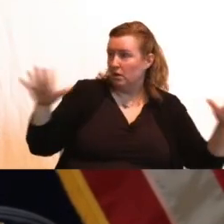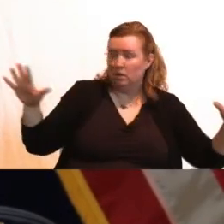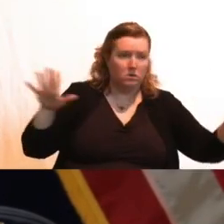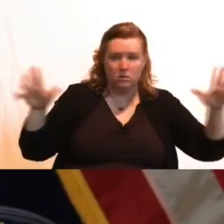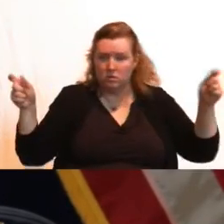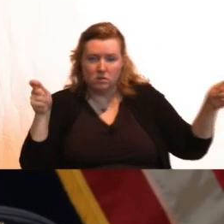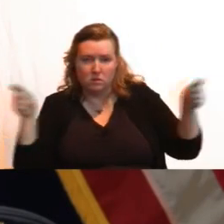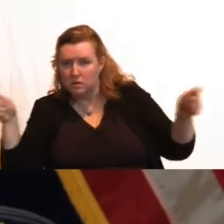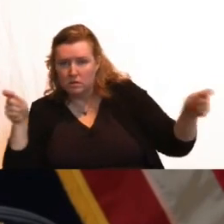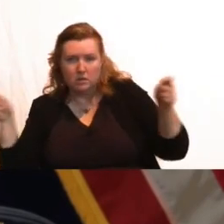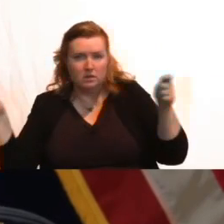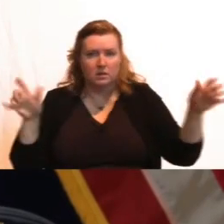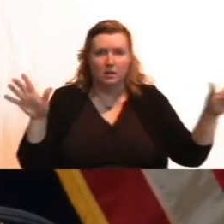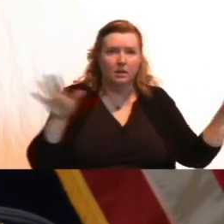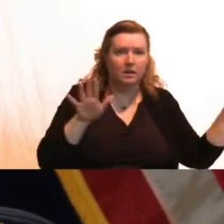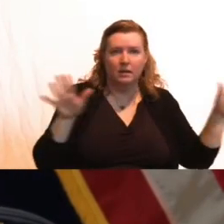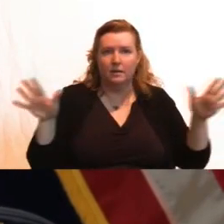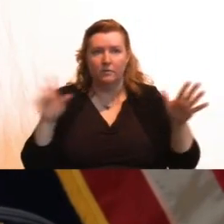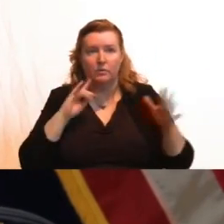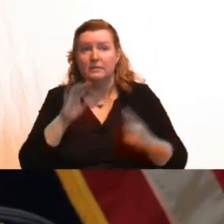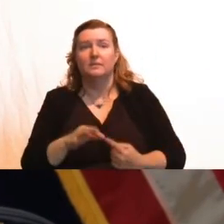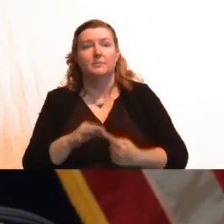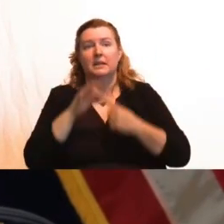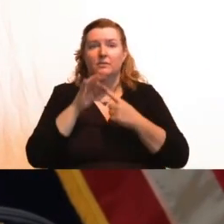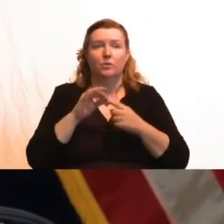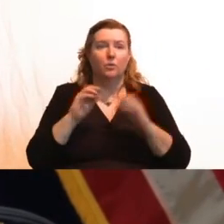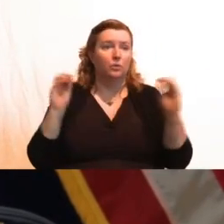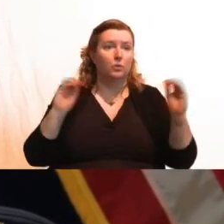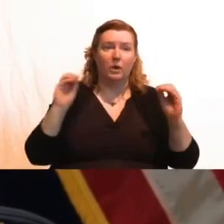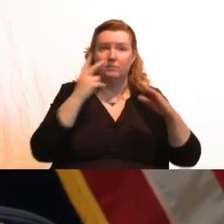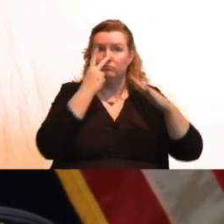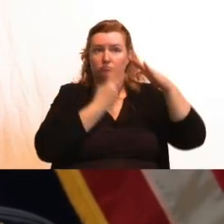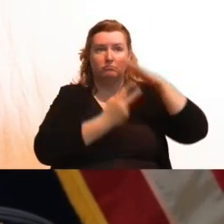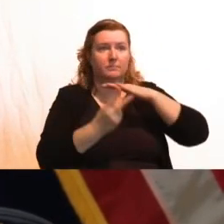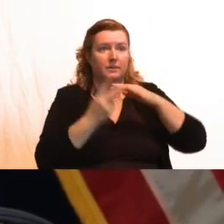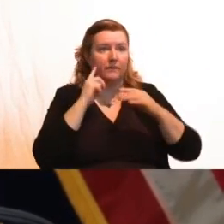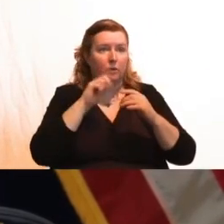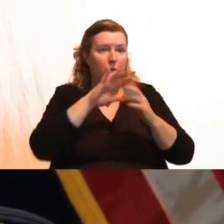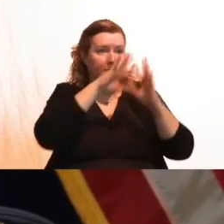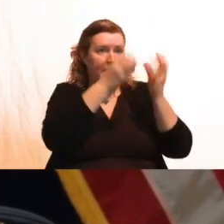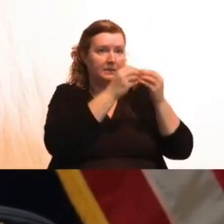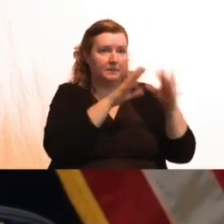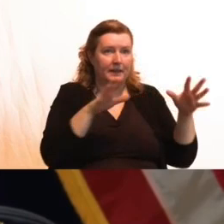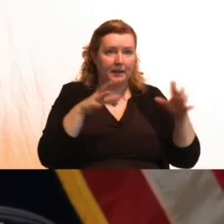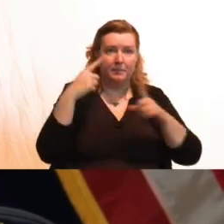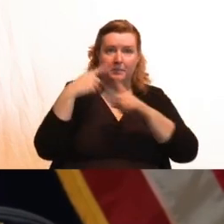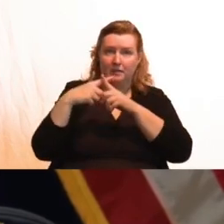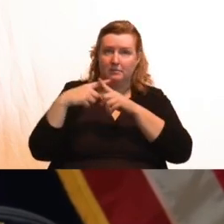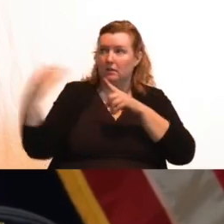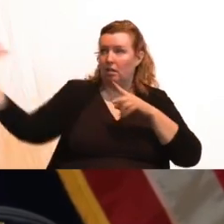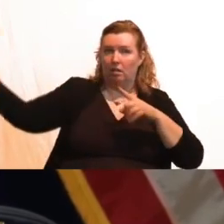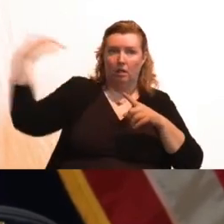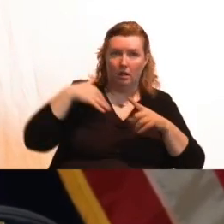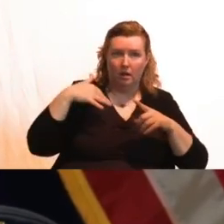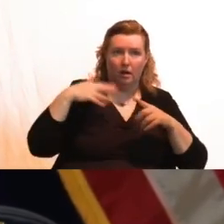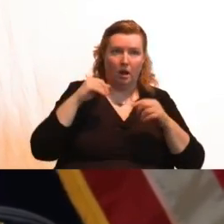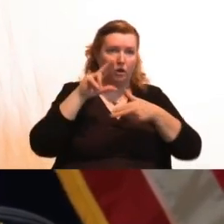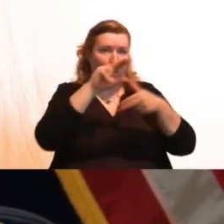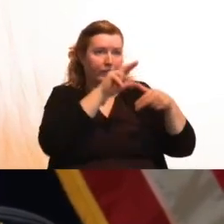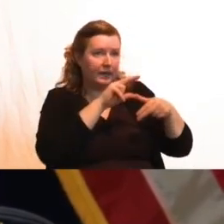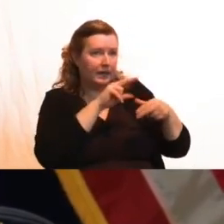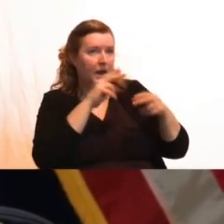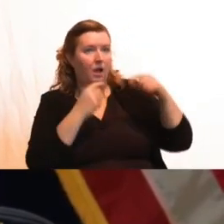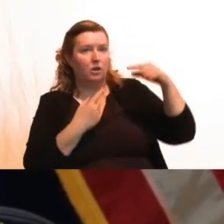unprecedented pandemic. But to your point, I think that call to action across our state when medical personnel,